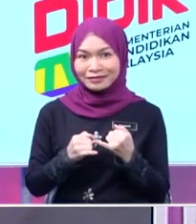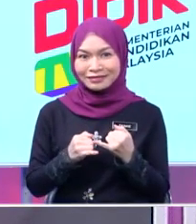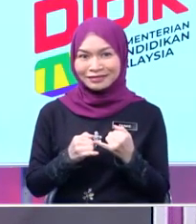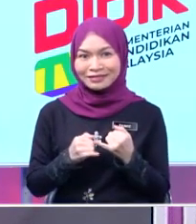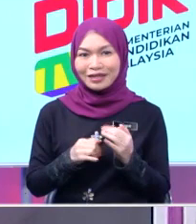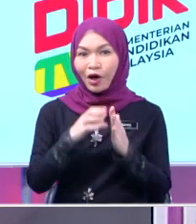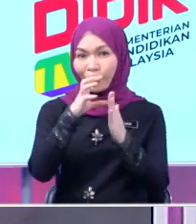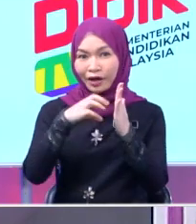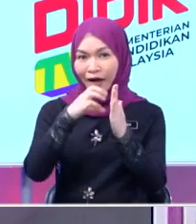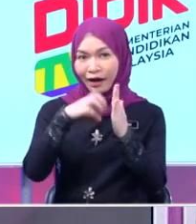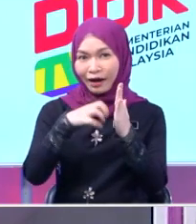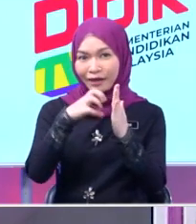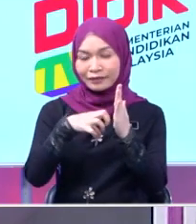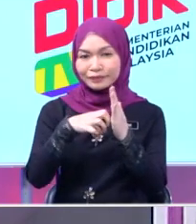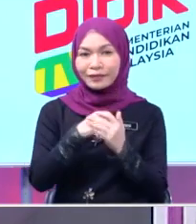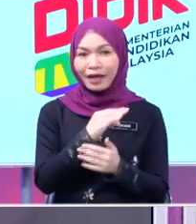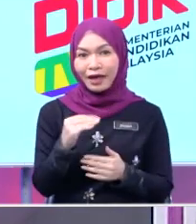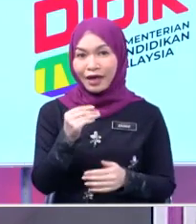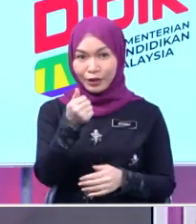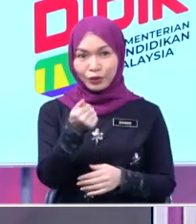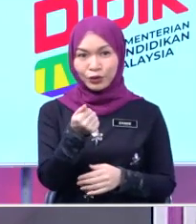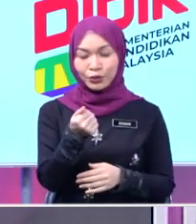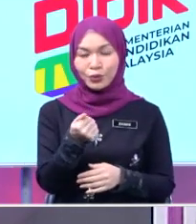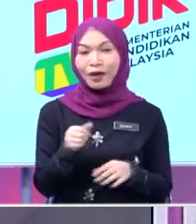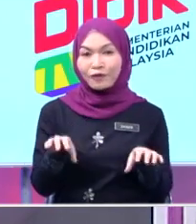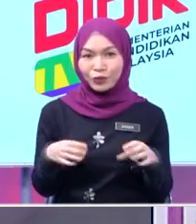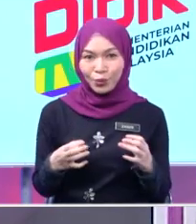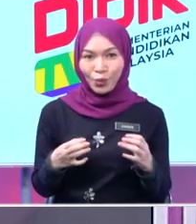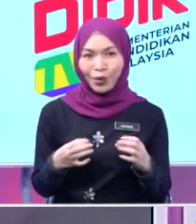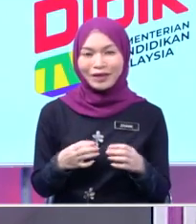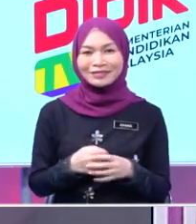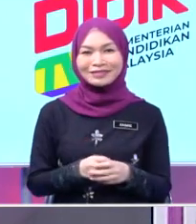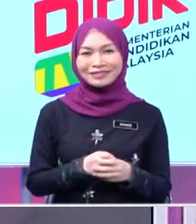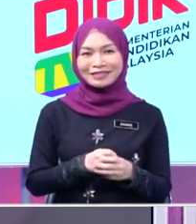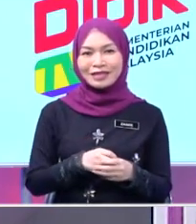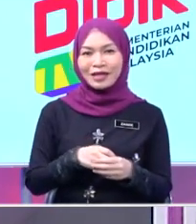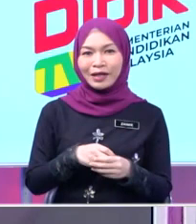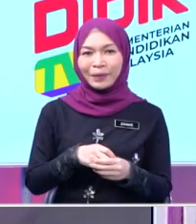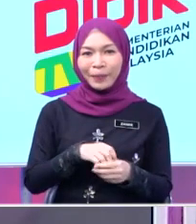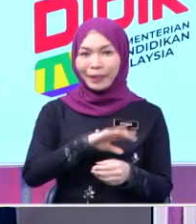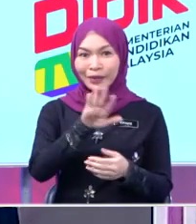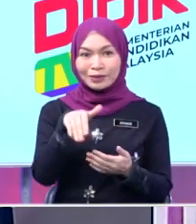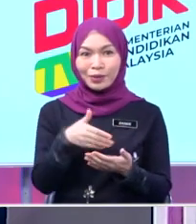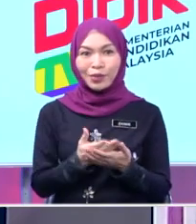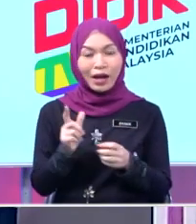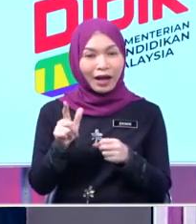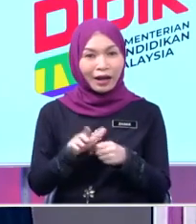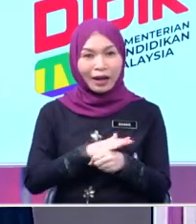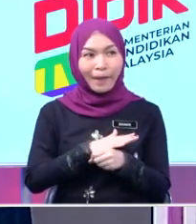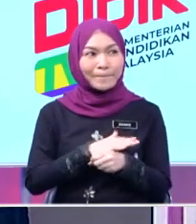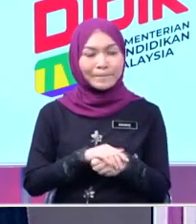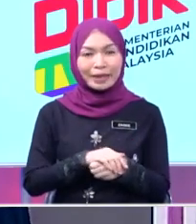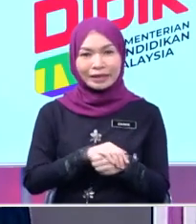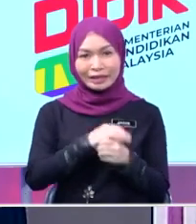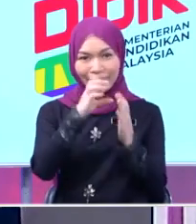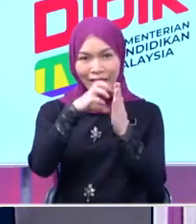of our lesson, which is you have to produce a complete essay. Okay? All right. So let's look at the